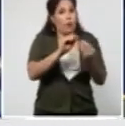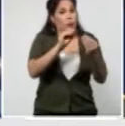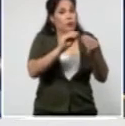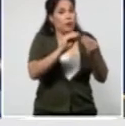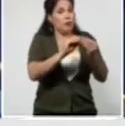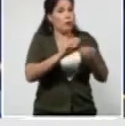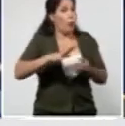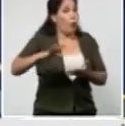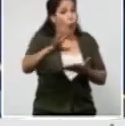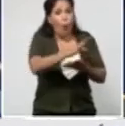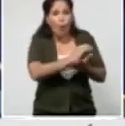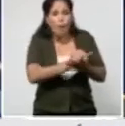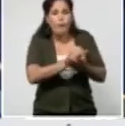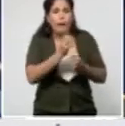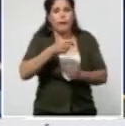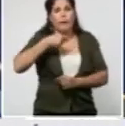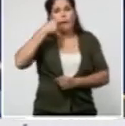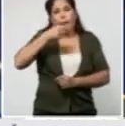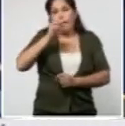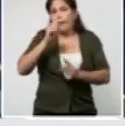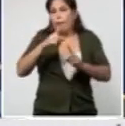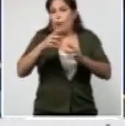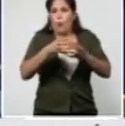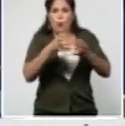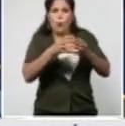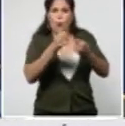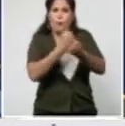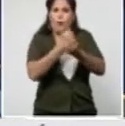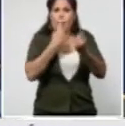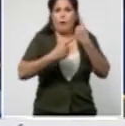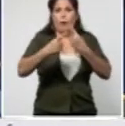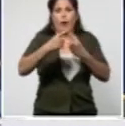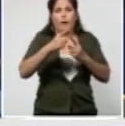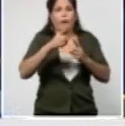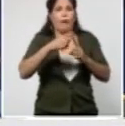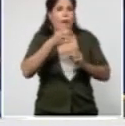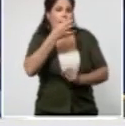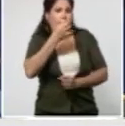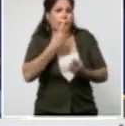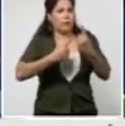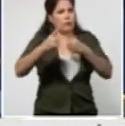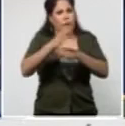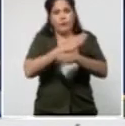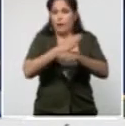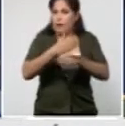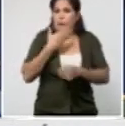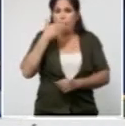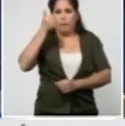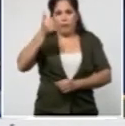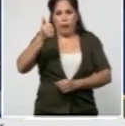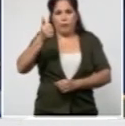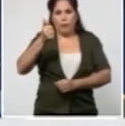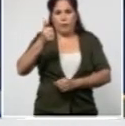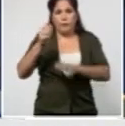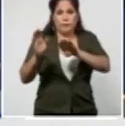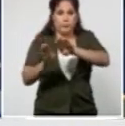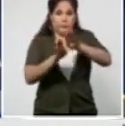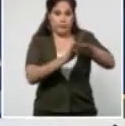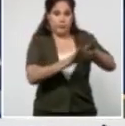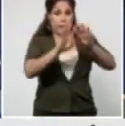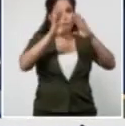the people acquire the disease, above all within the main risk groups.